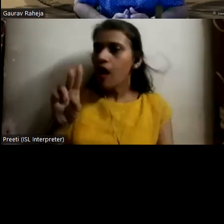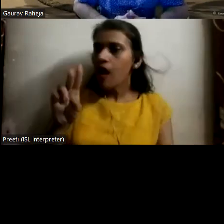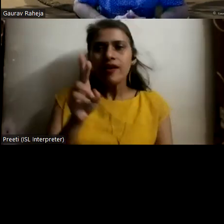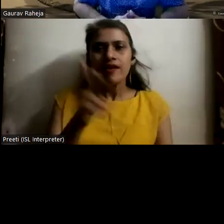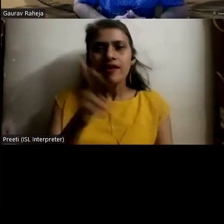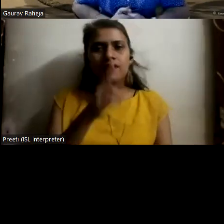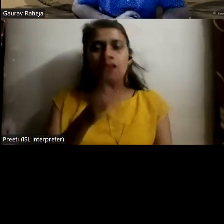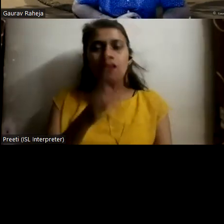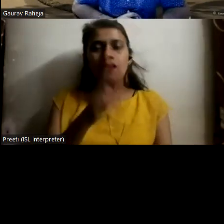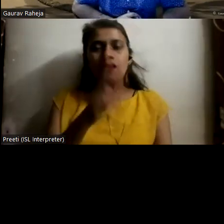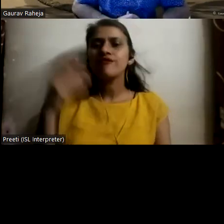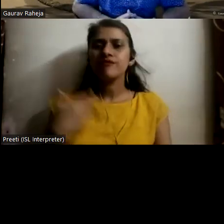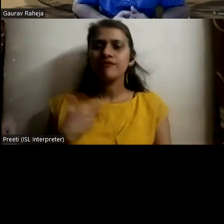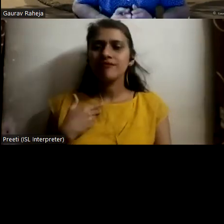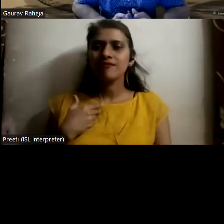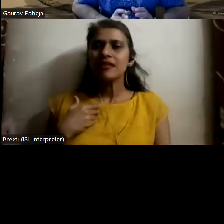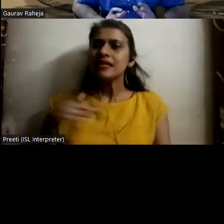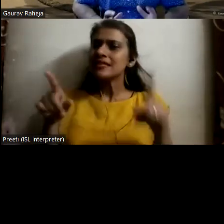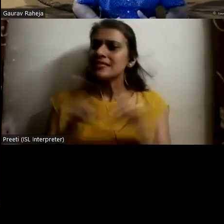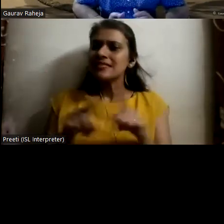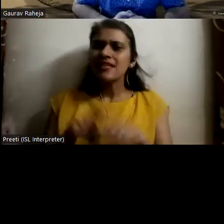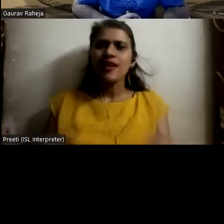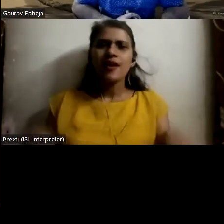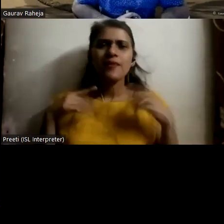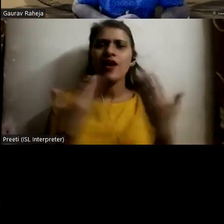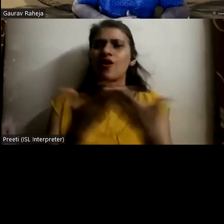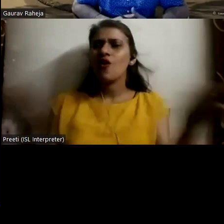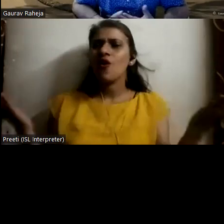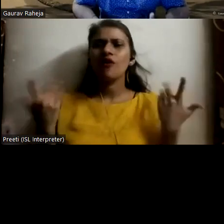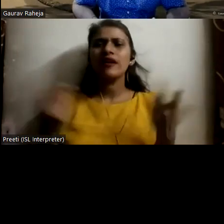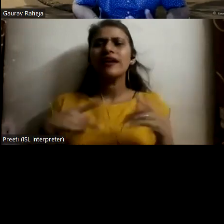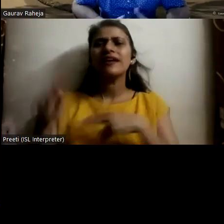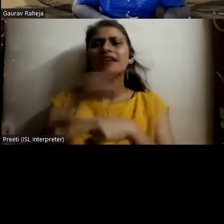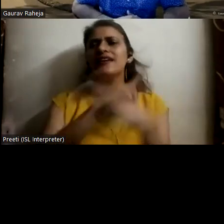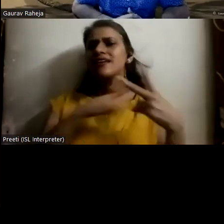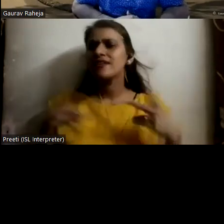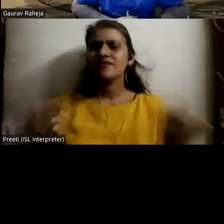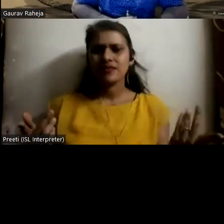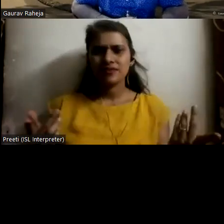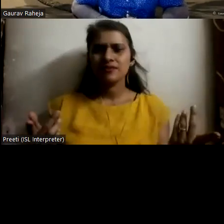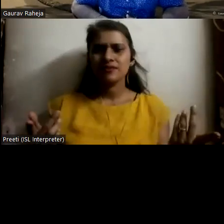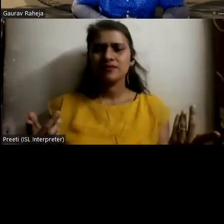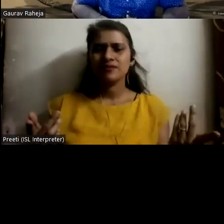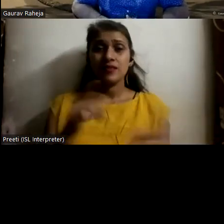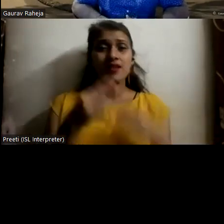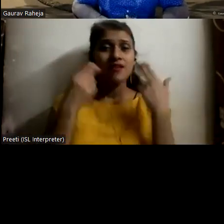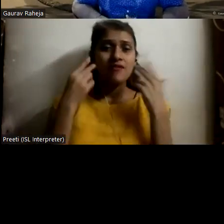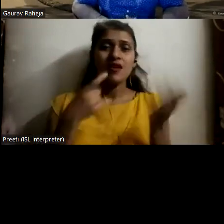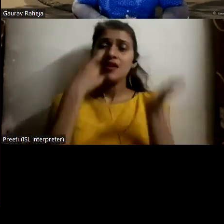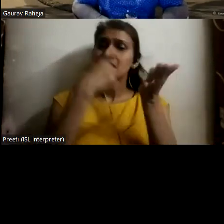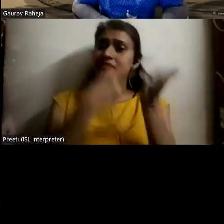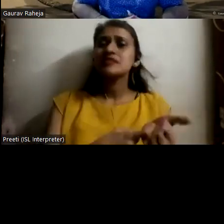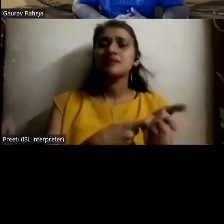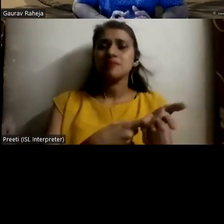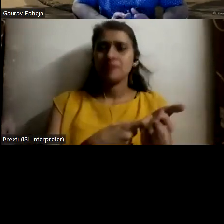those differences together? And this is what Tagore said, and that's why we honor people like Tagore, who